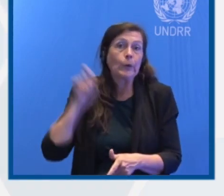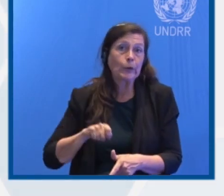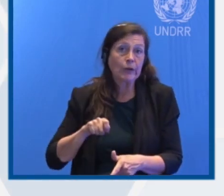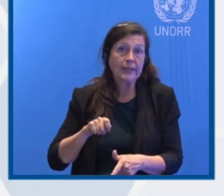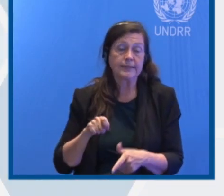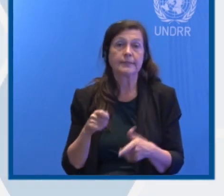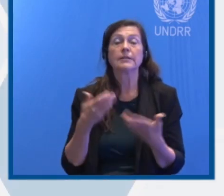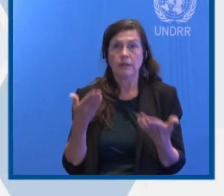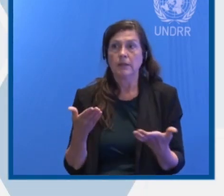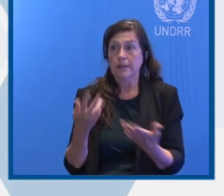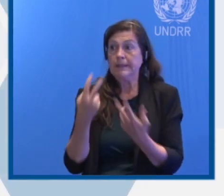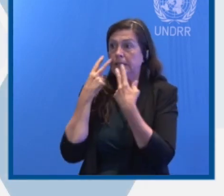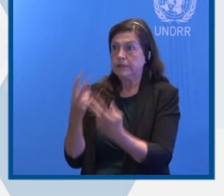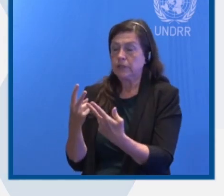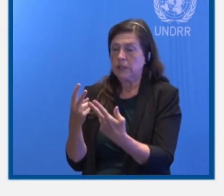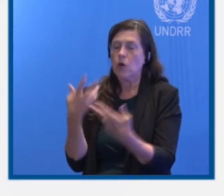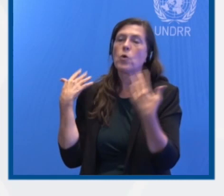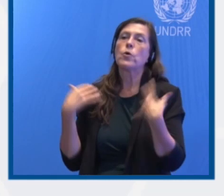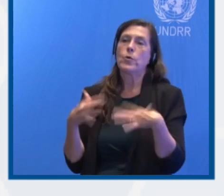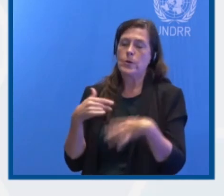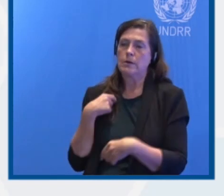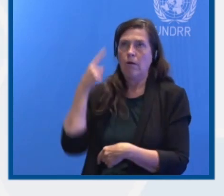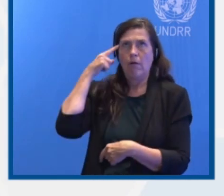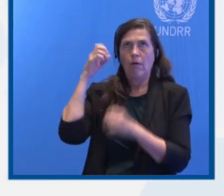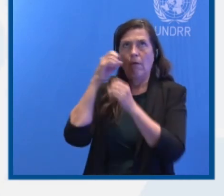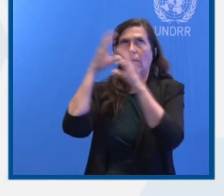years have indicated that